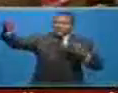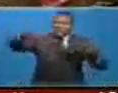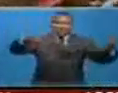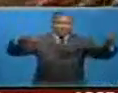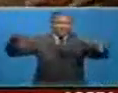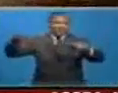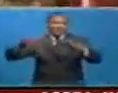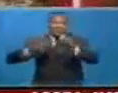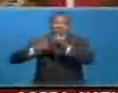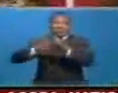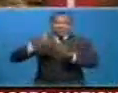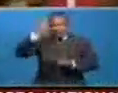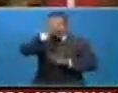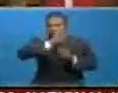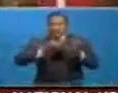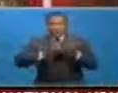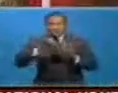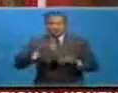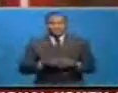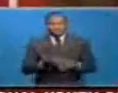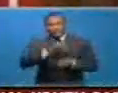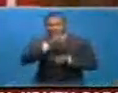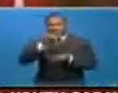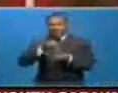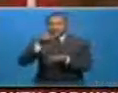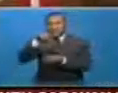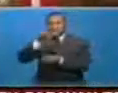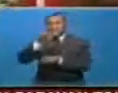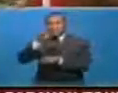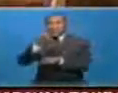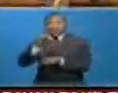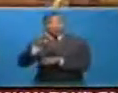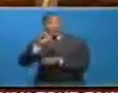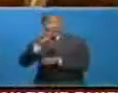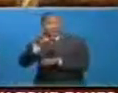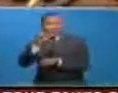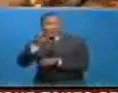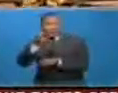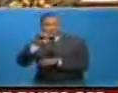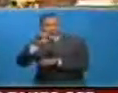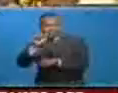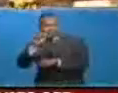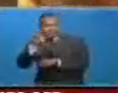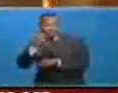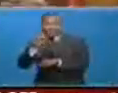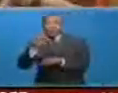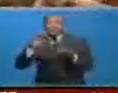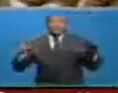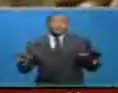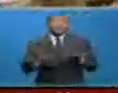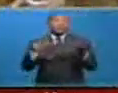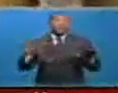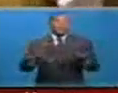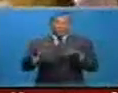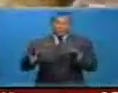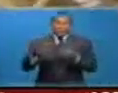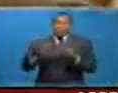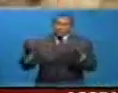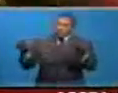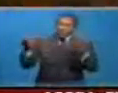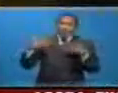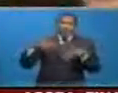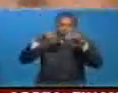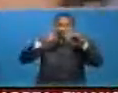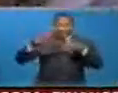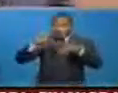the cause of Pan-Africanism. The National Pan-Africanism Action Movement of Benin has called on the West African heads of state